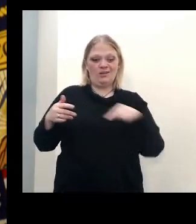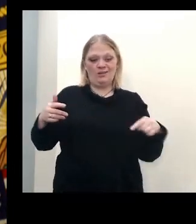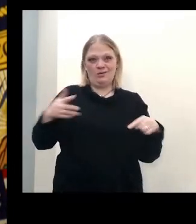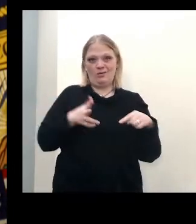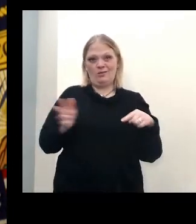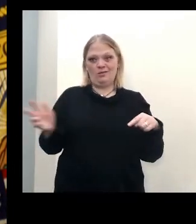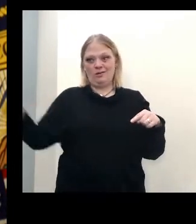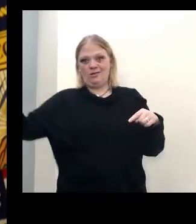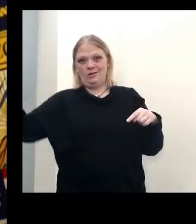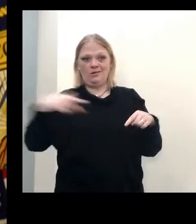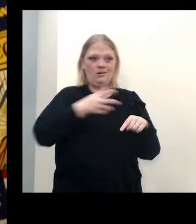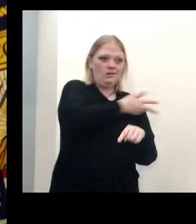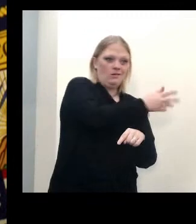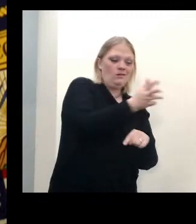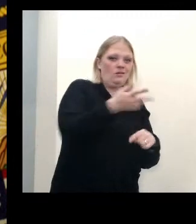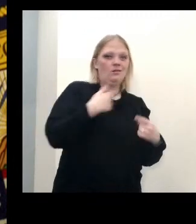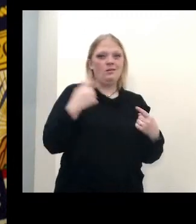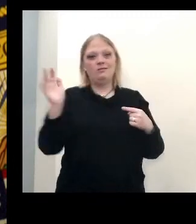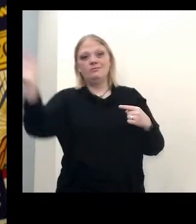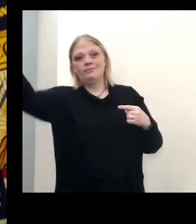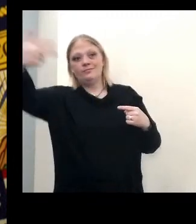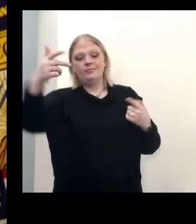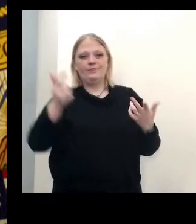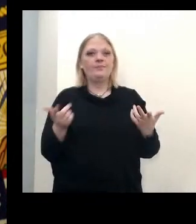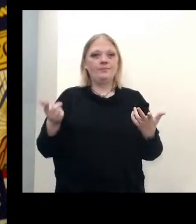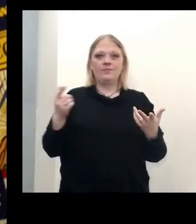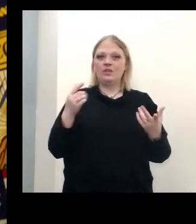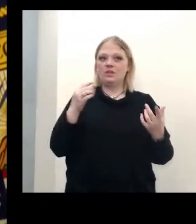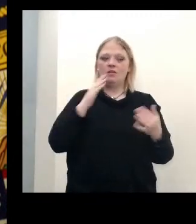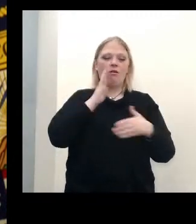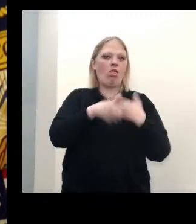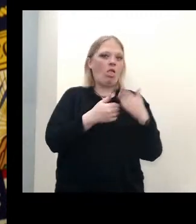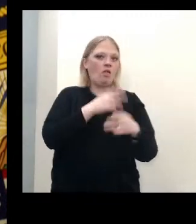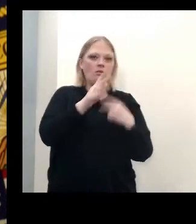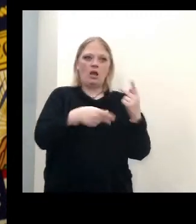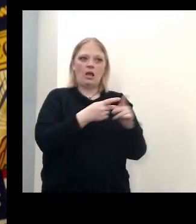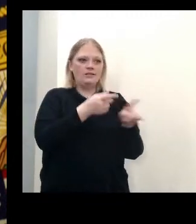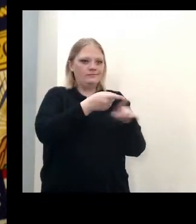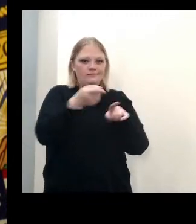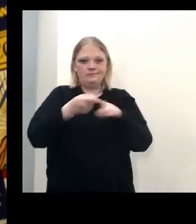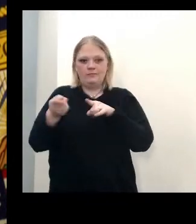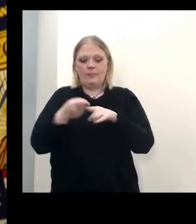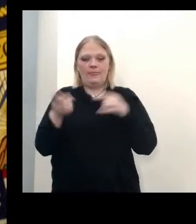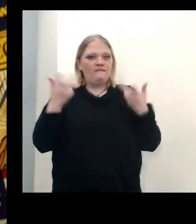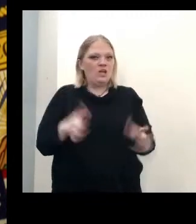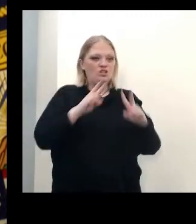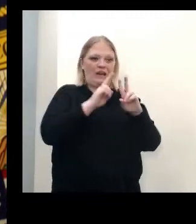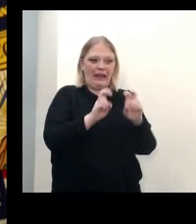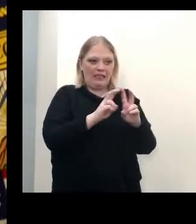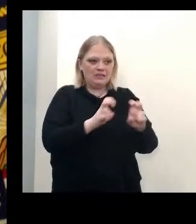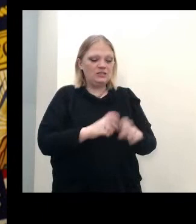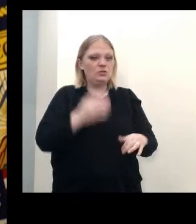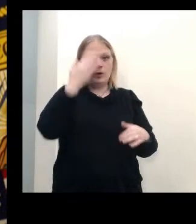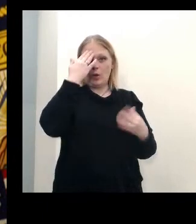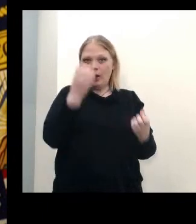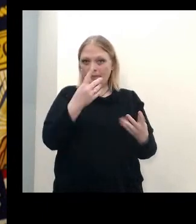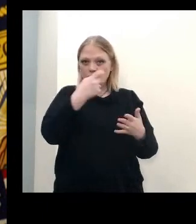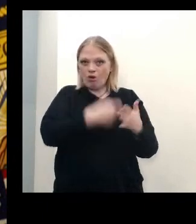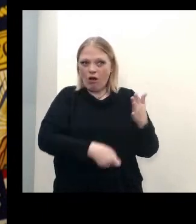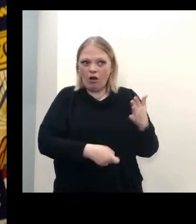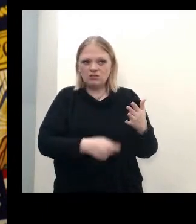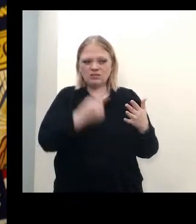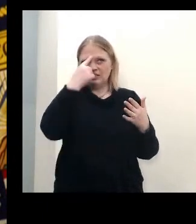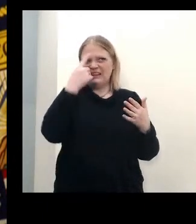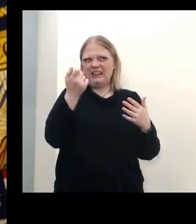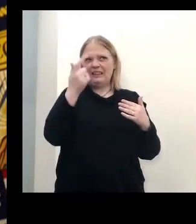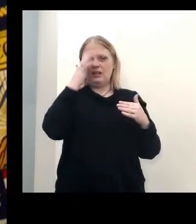we are looking at all kinds of facets associated with the convention center. We've already done an analysis. We know how much it would cost. I think it's a